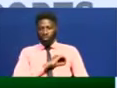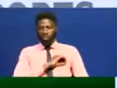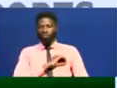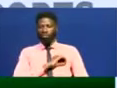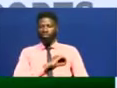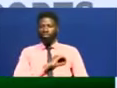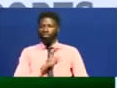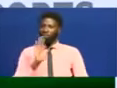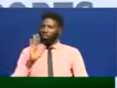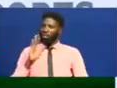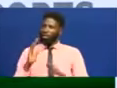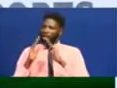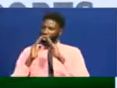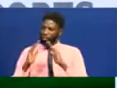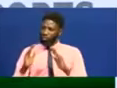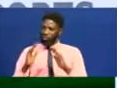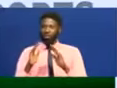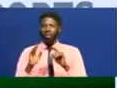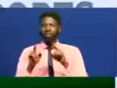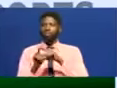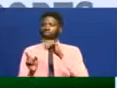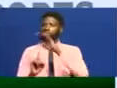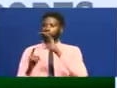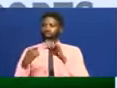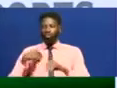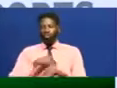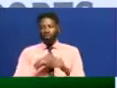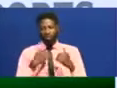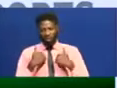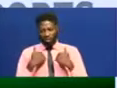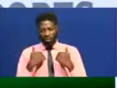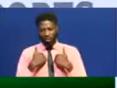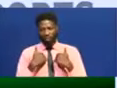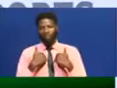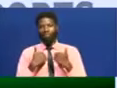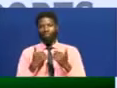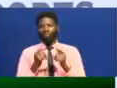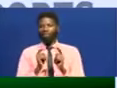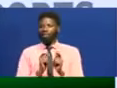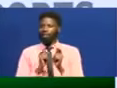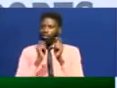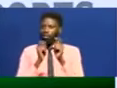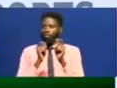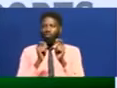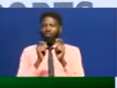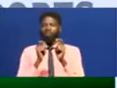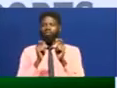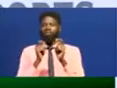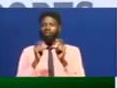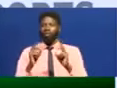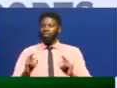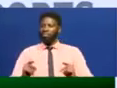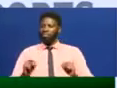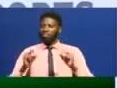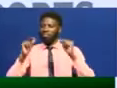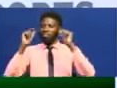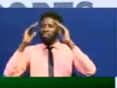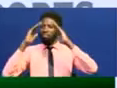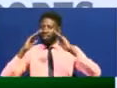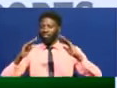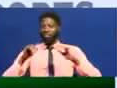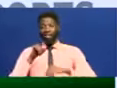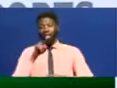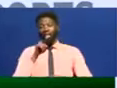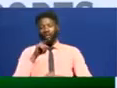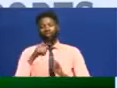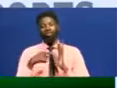new Talanta Plaza. This building, for me, signifies our